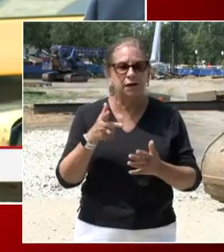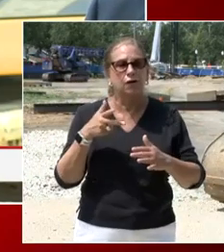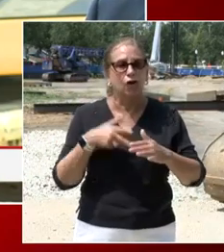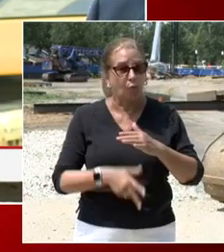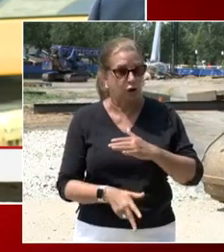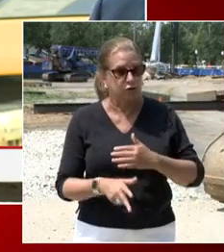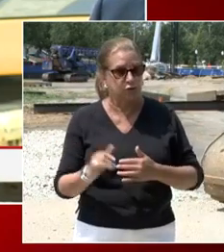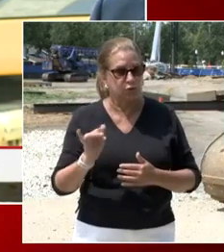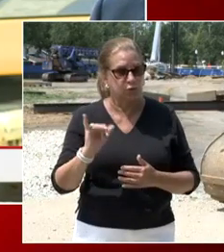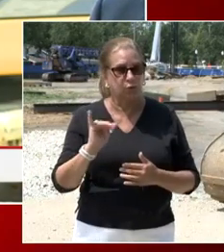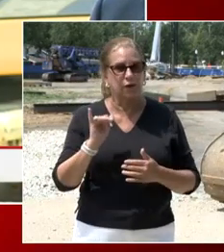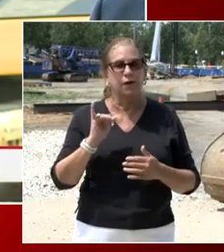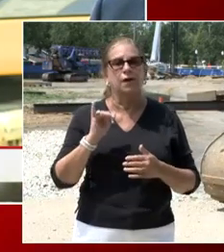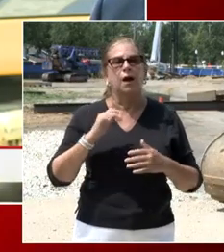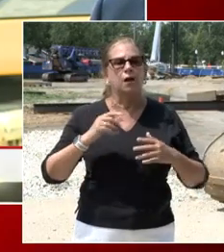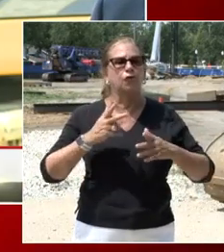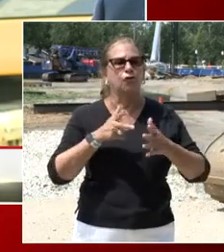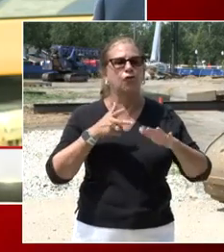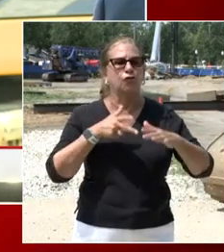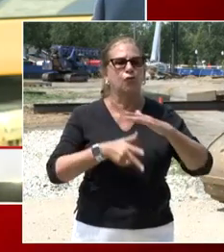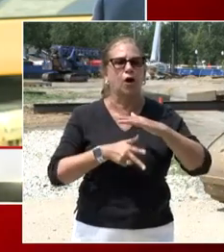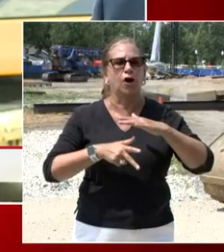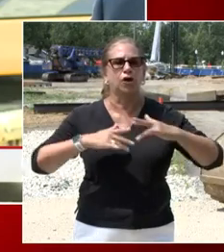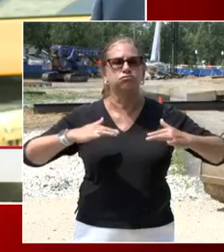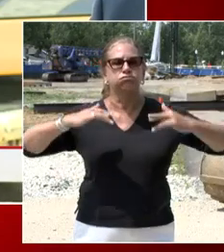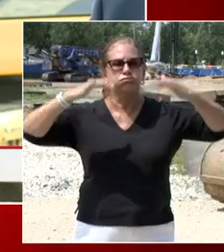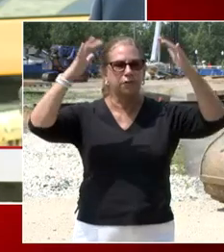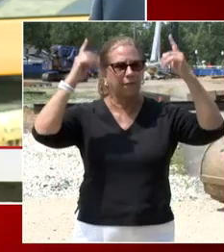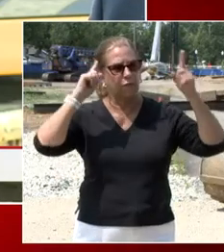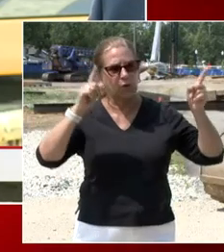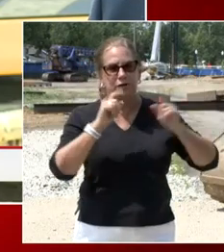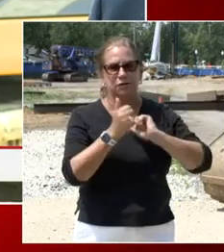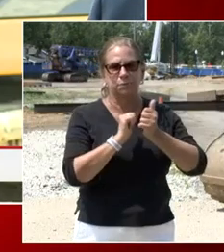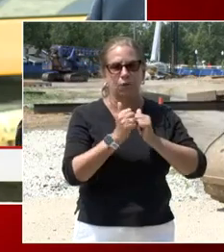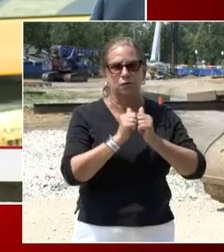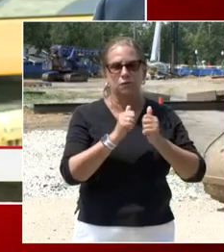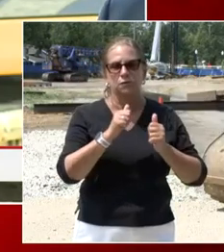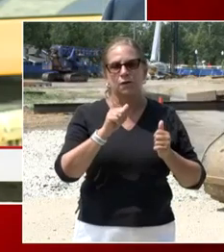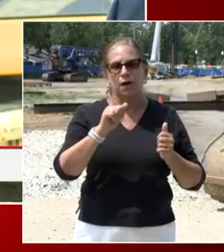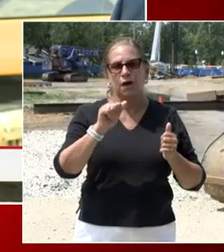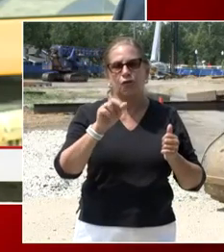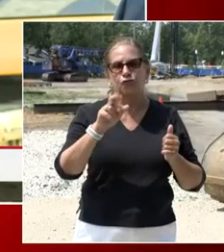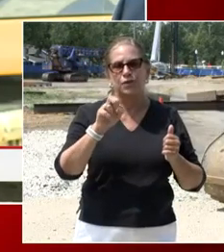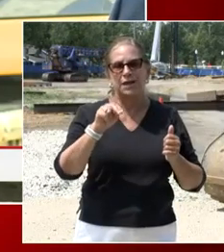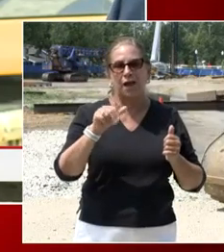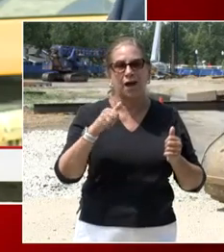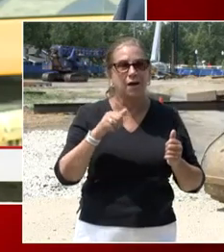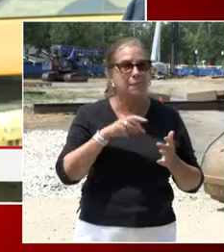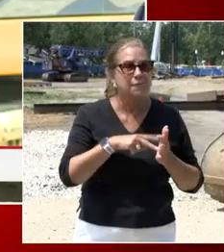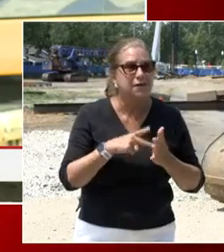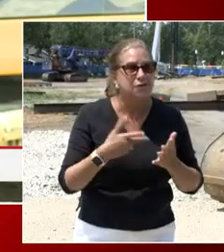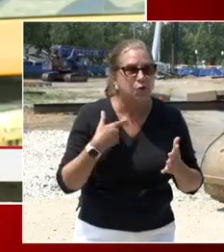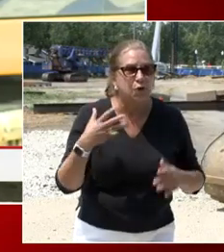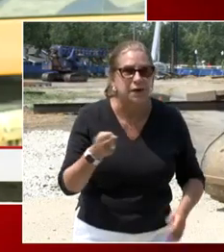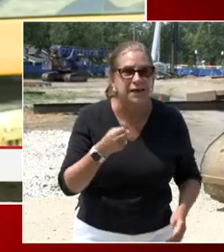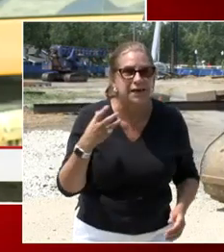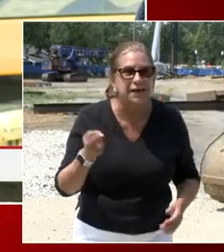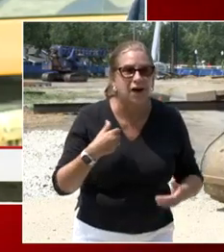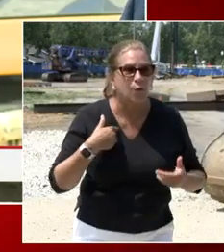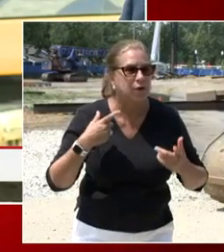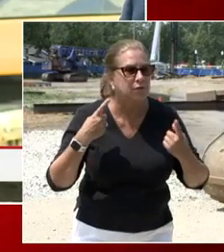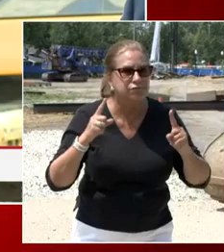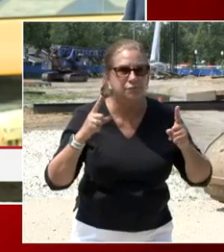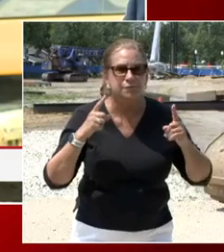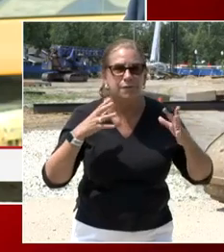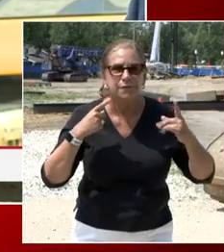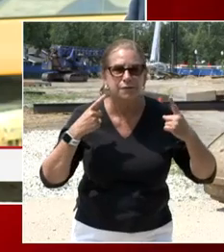and the rest of the campus. That means we're winning, right? And then, of course, the mayor just mentioned a brand new library